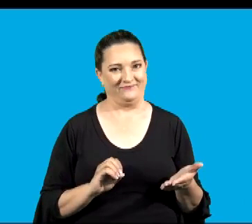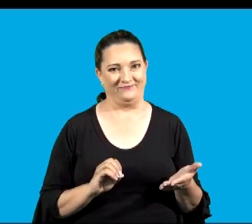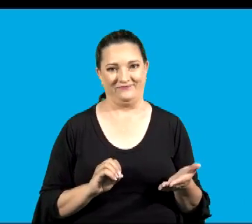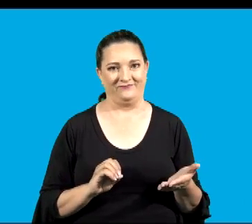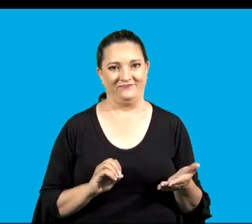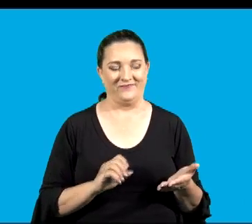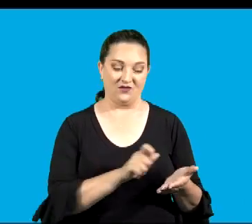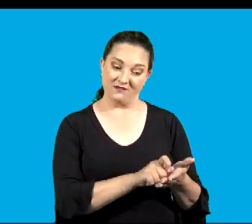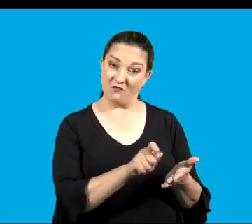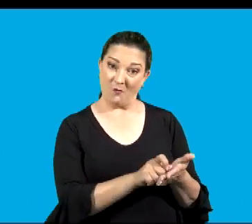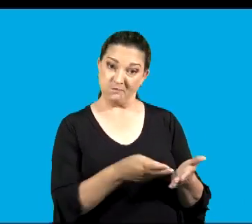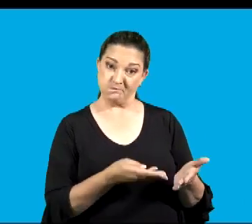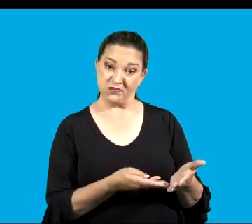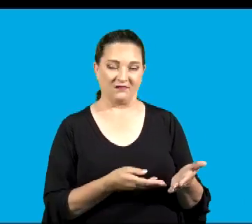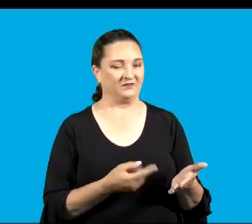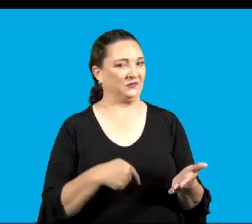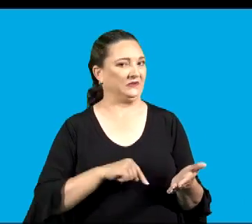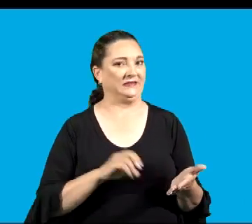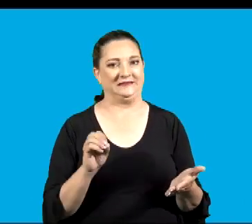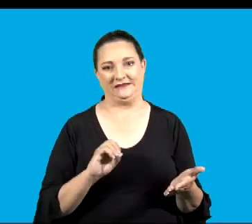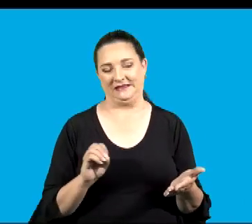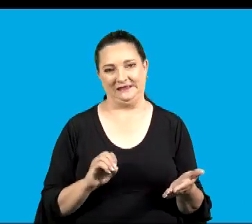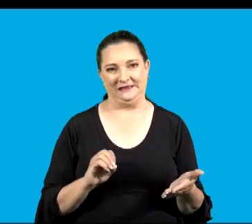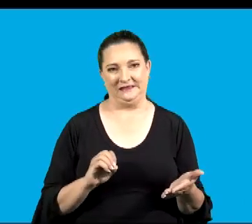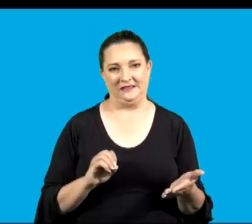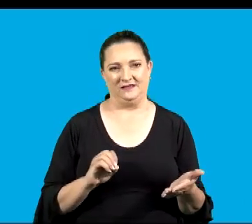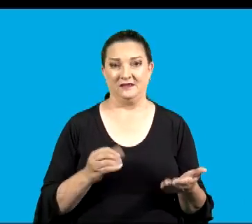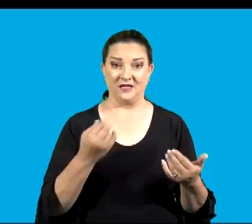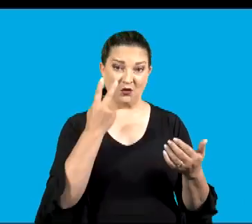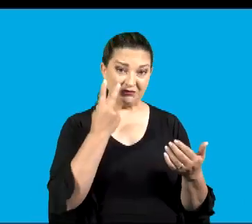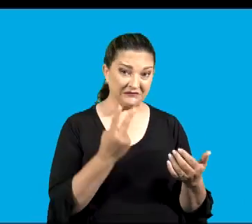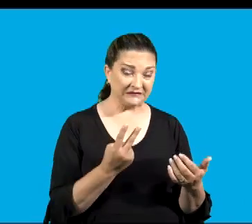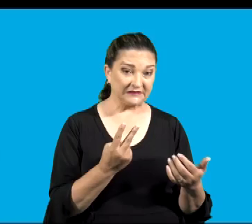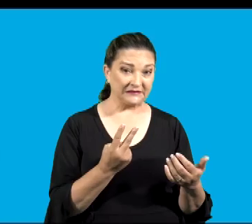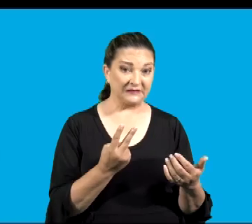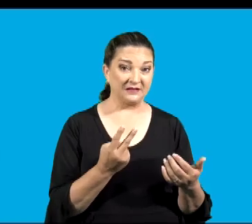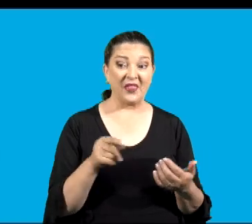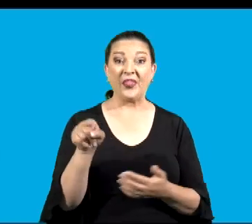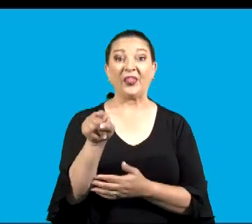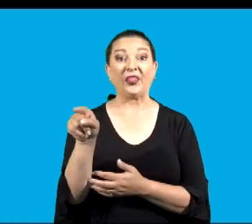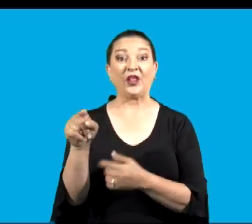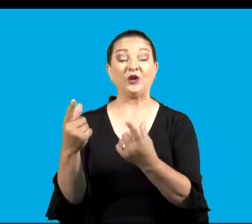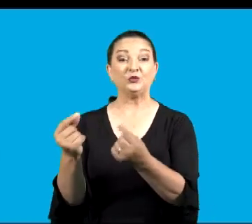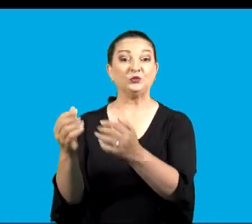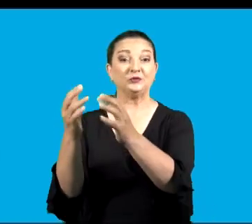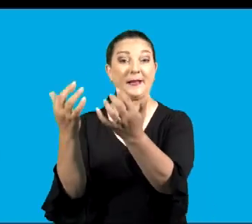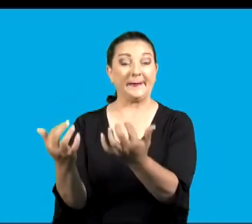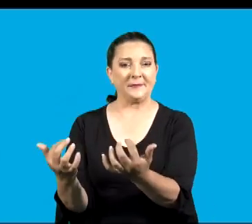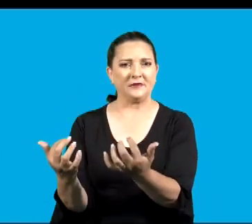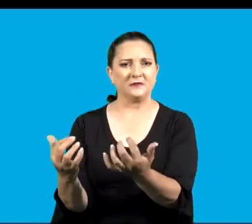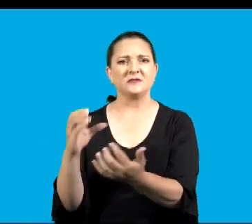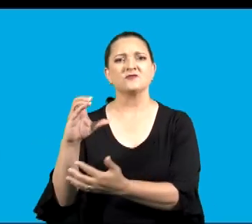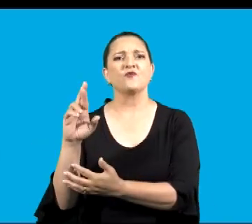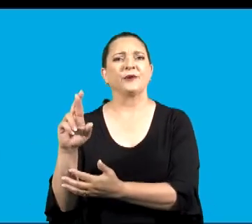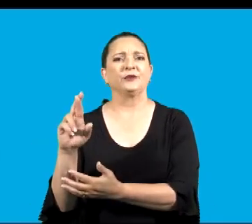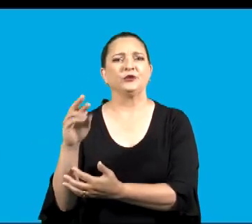transaction was not recorded by us. So you can see when you go to the statement that is done by them, there is a